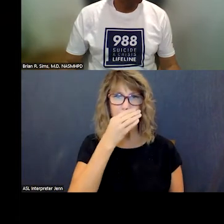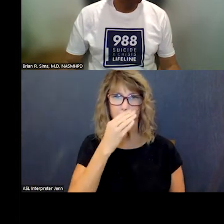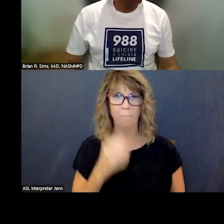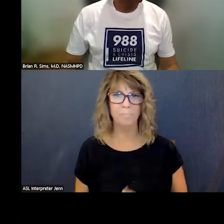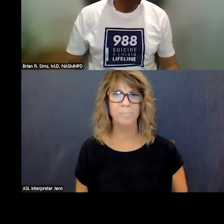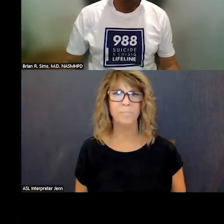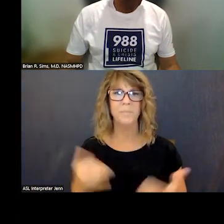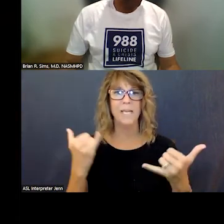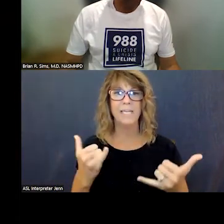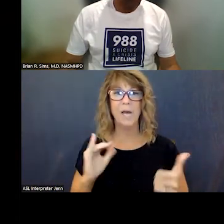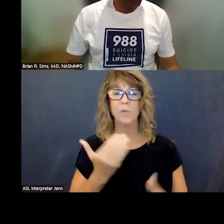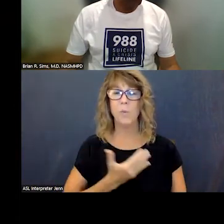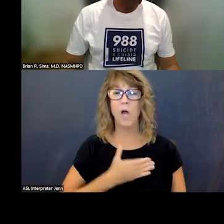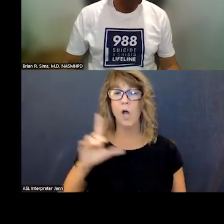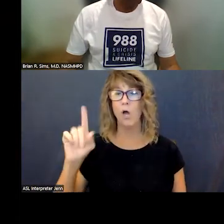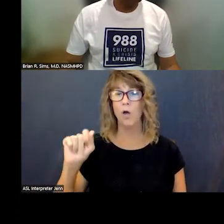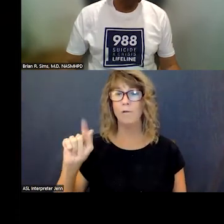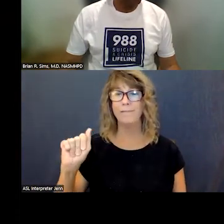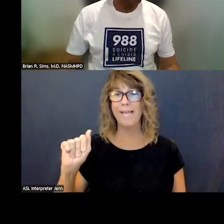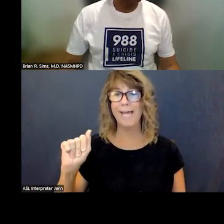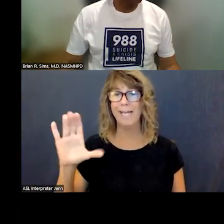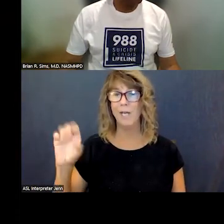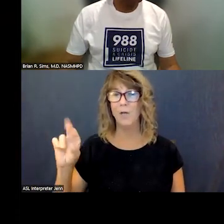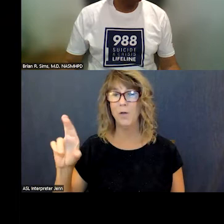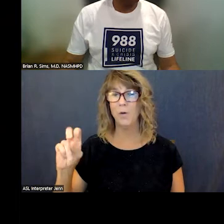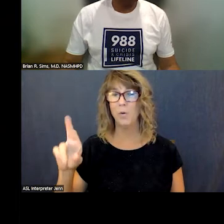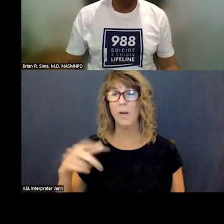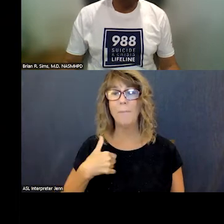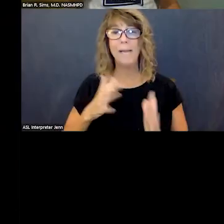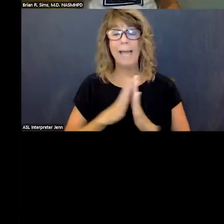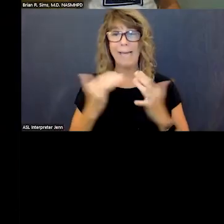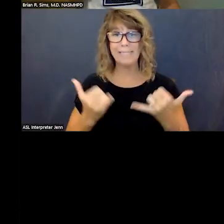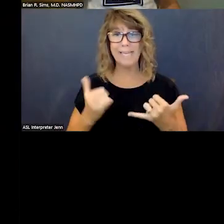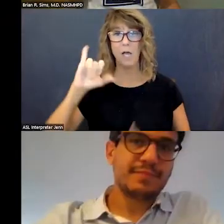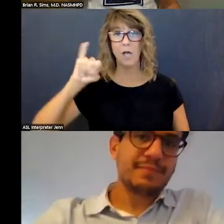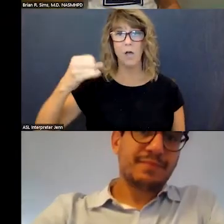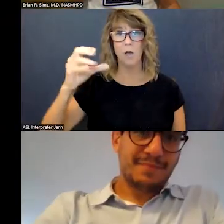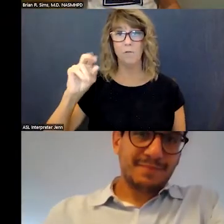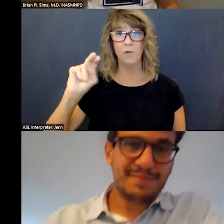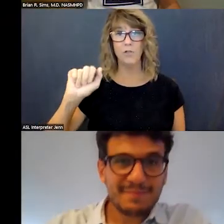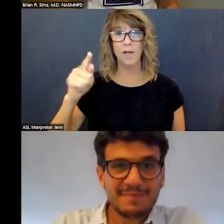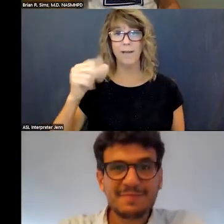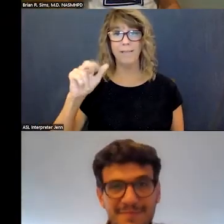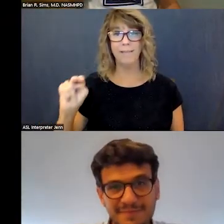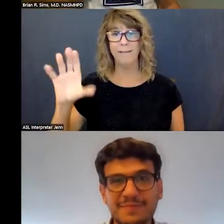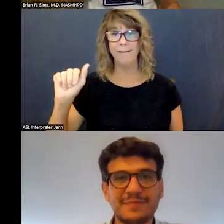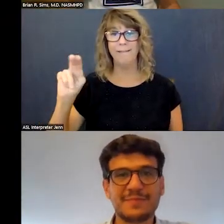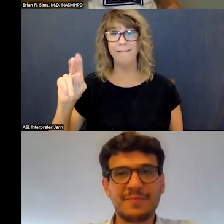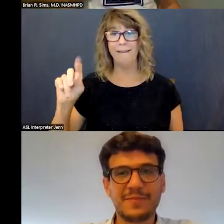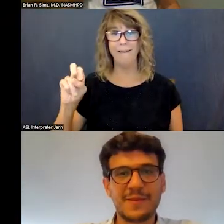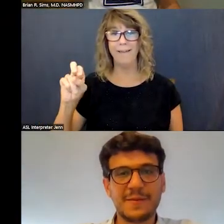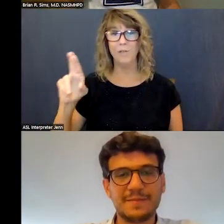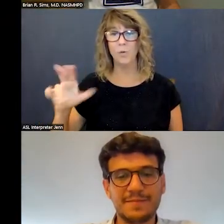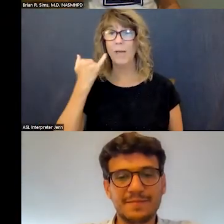We've now made it to our data corner, and I'm going to ask at this time for Jonathan Cantor if he'll come forward and speak